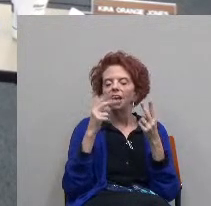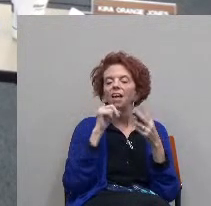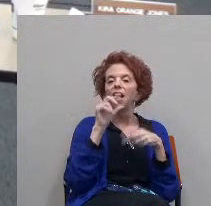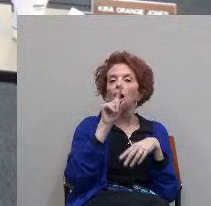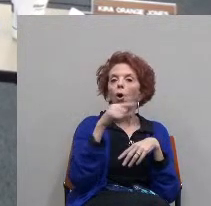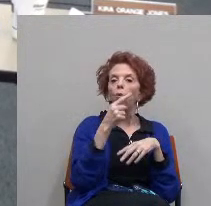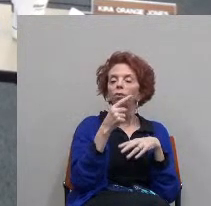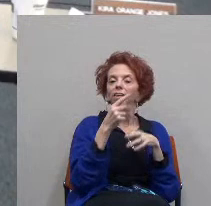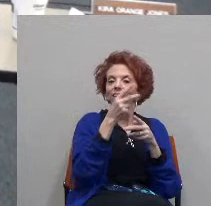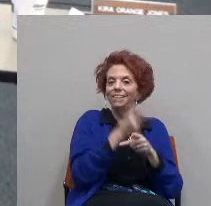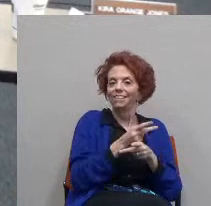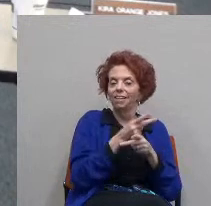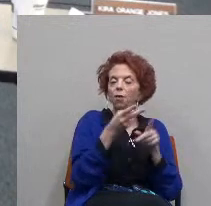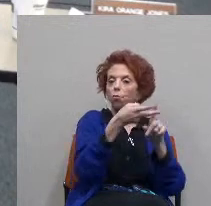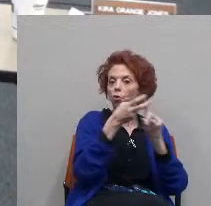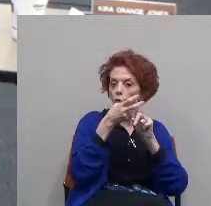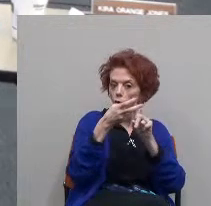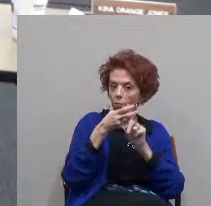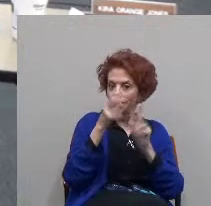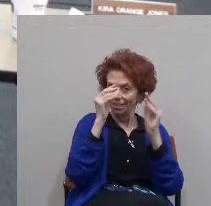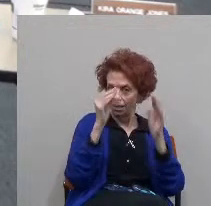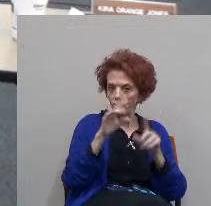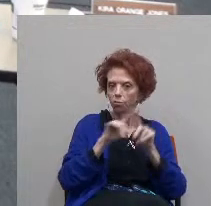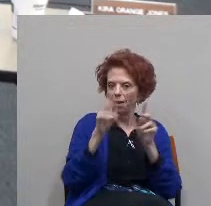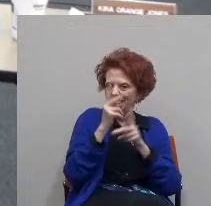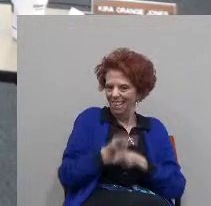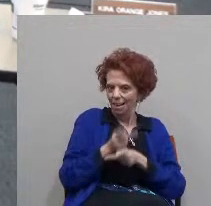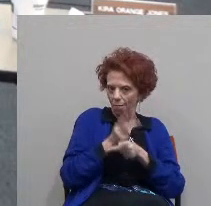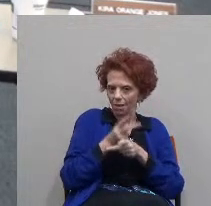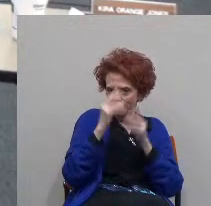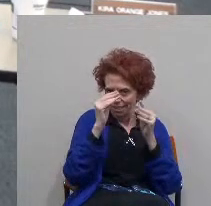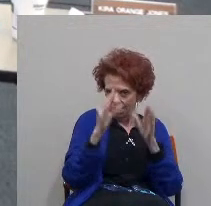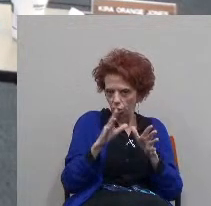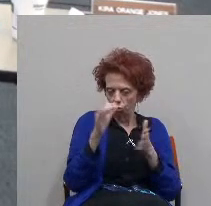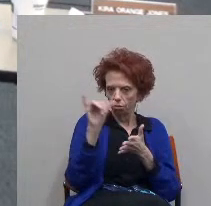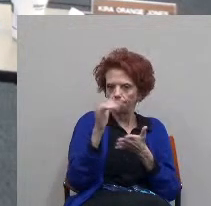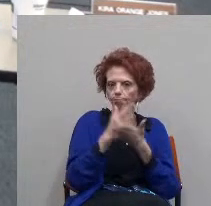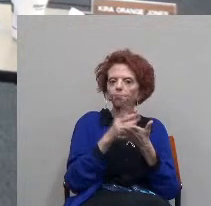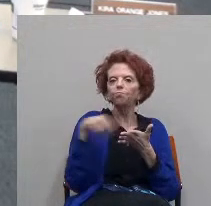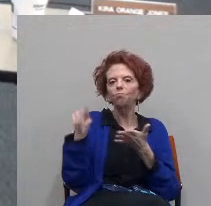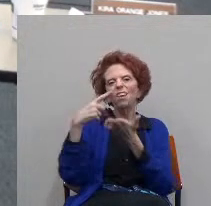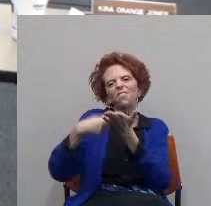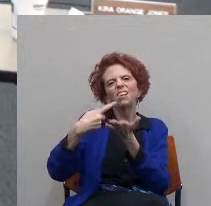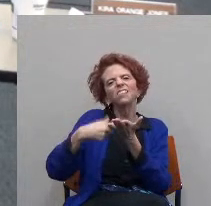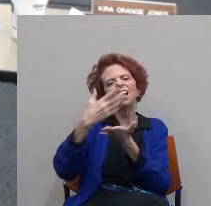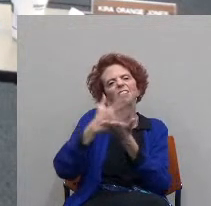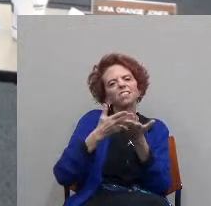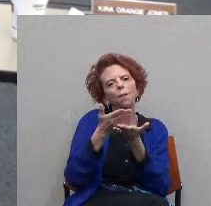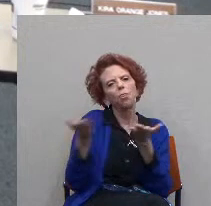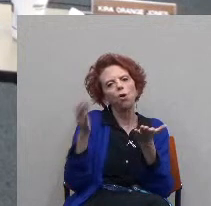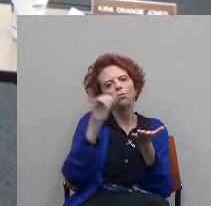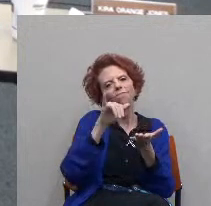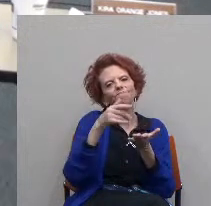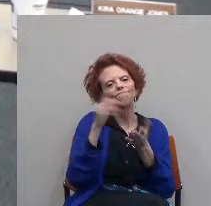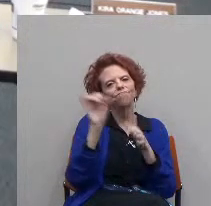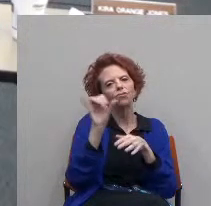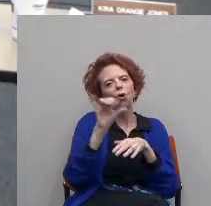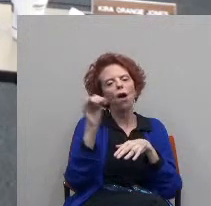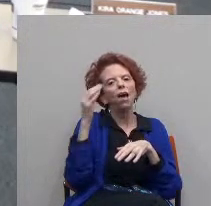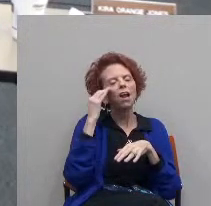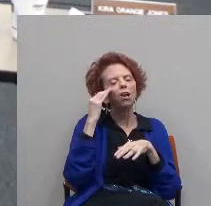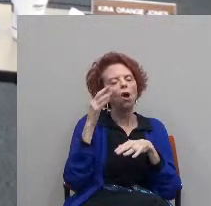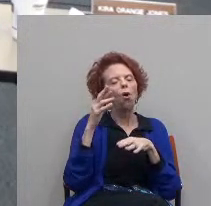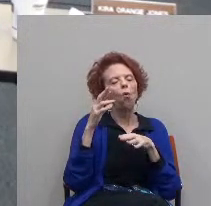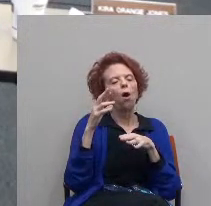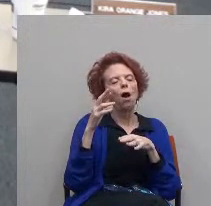the retention, the recruitment part, but also the retention part. And so they have discussed some of those things. And I know that